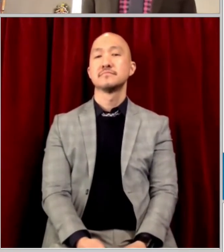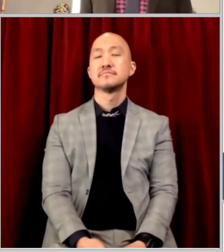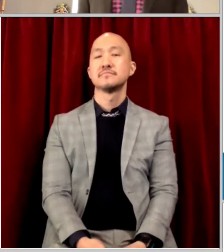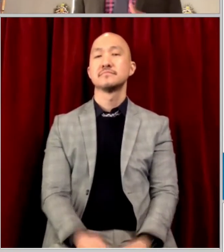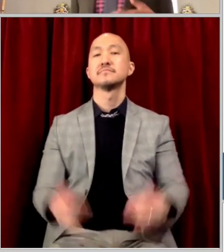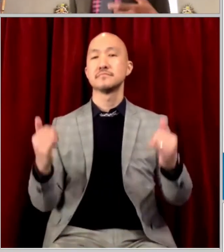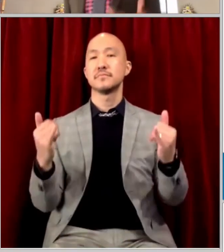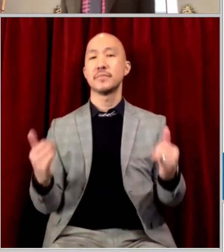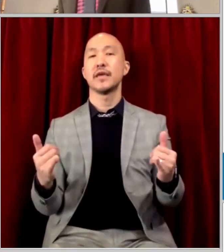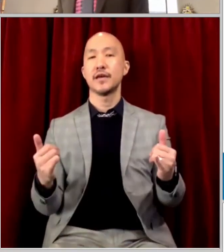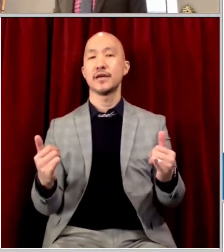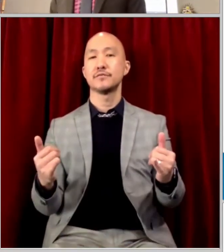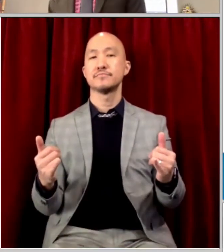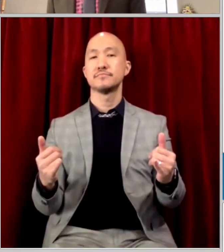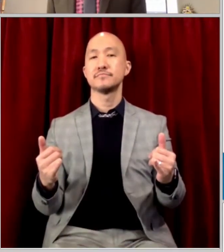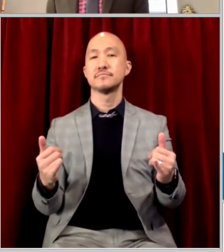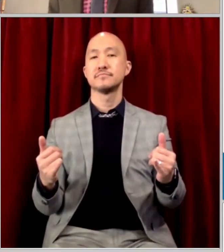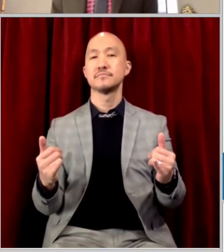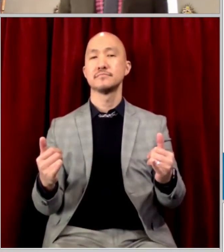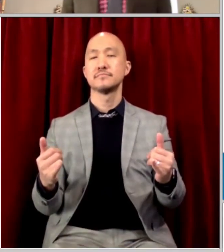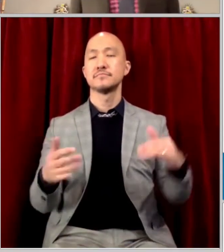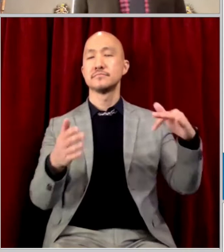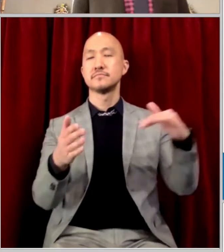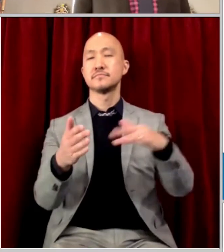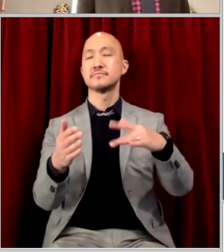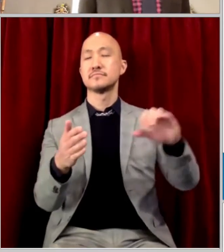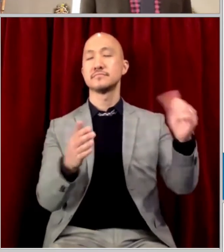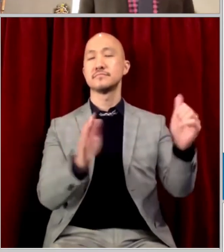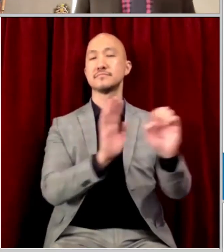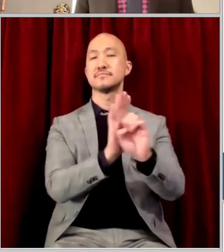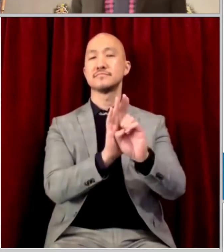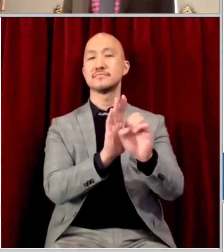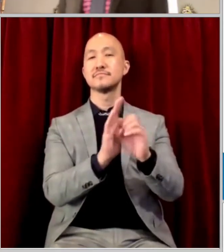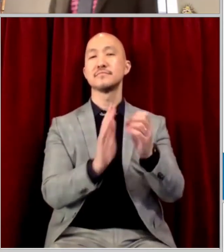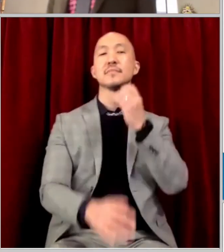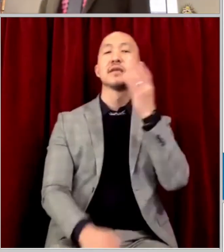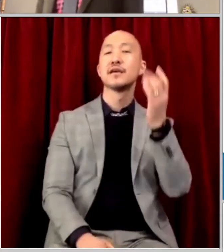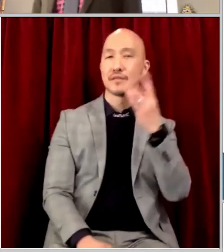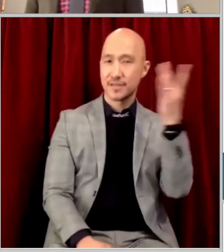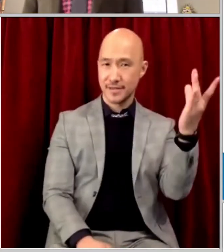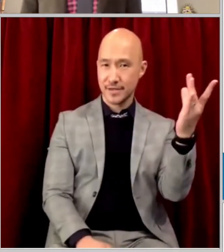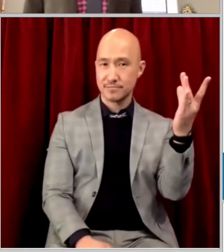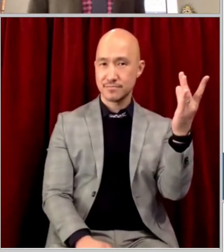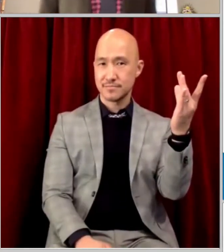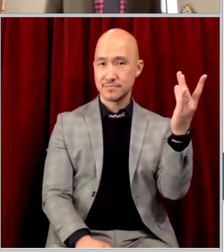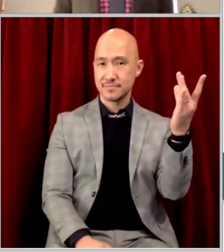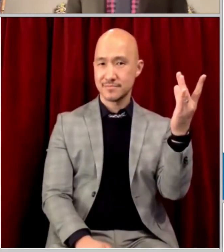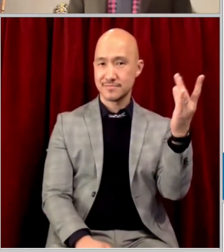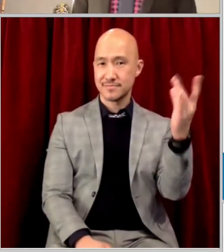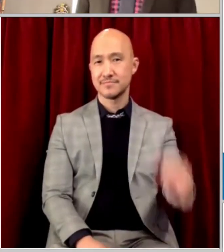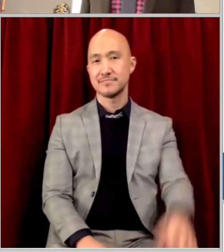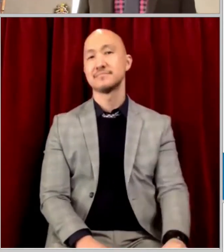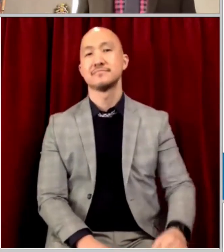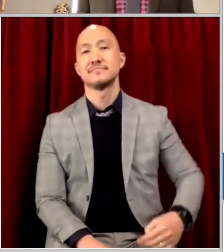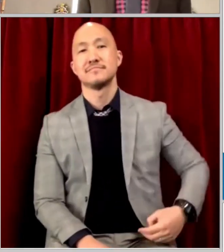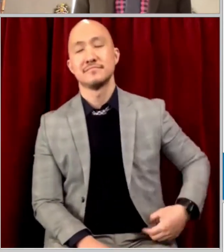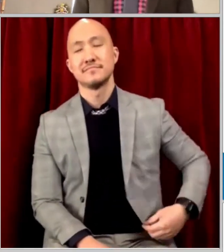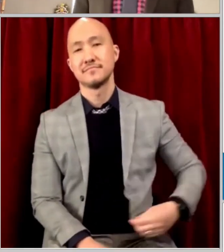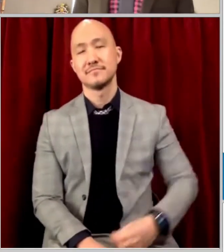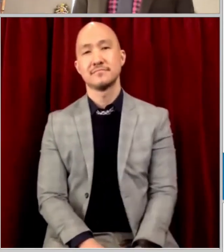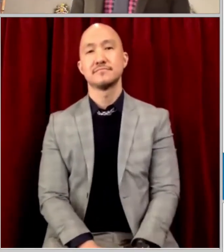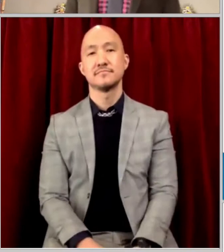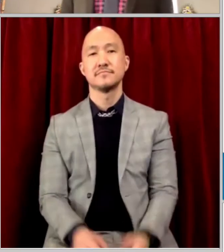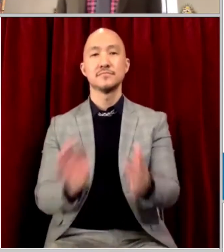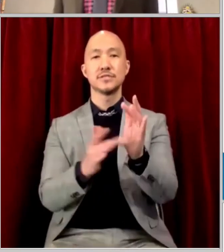Let's look at light. And light we're a little bit more familiar with than salt in many different